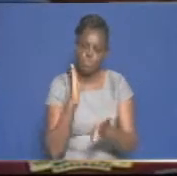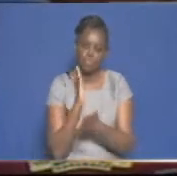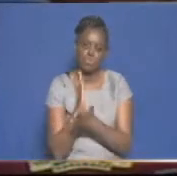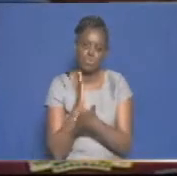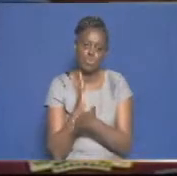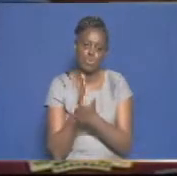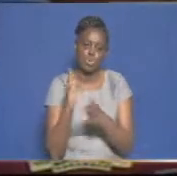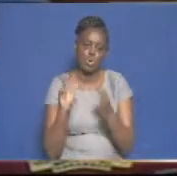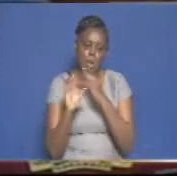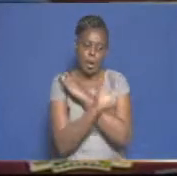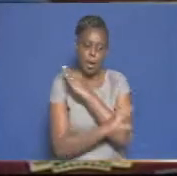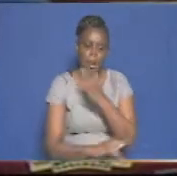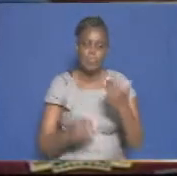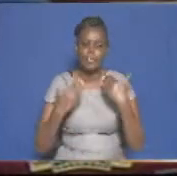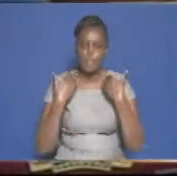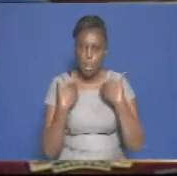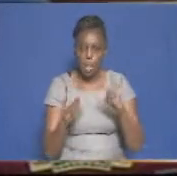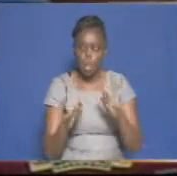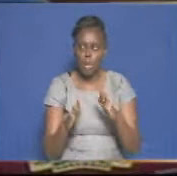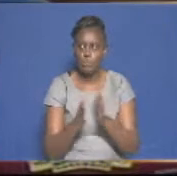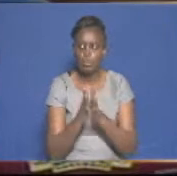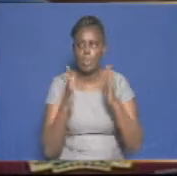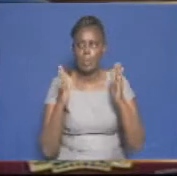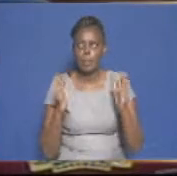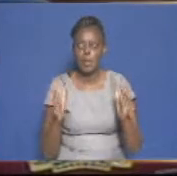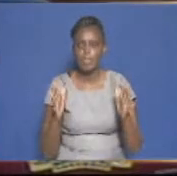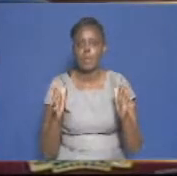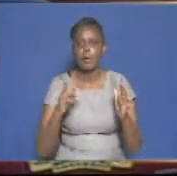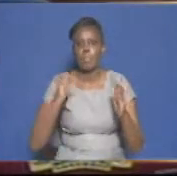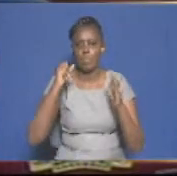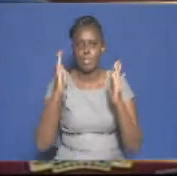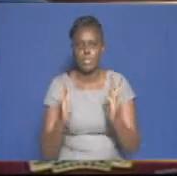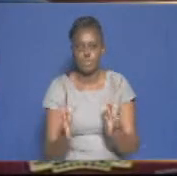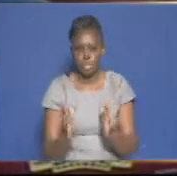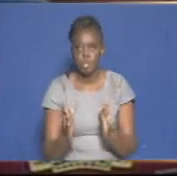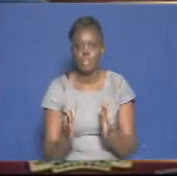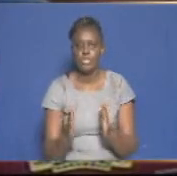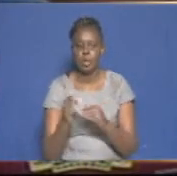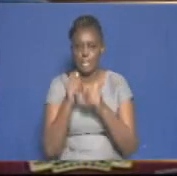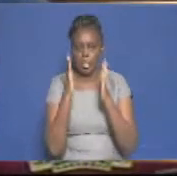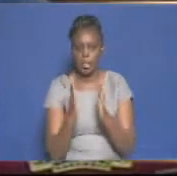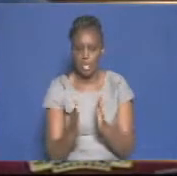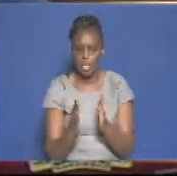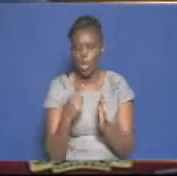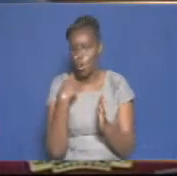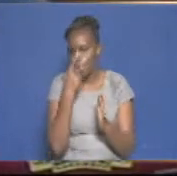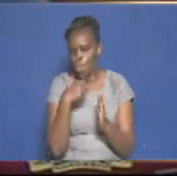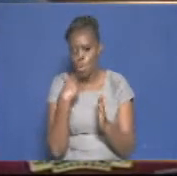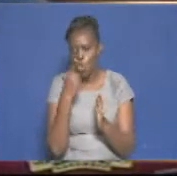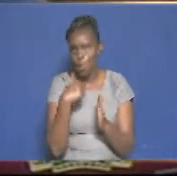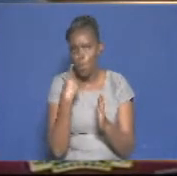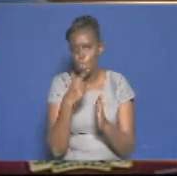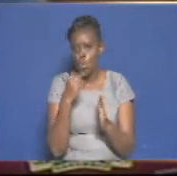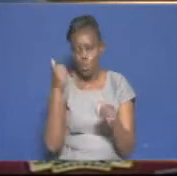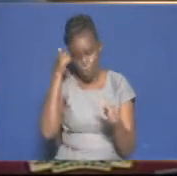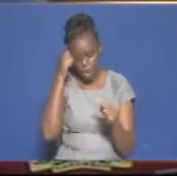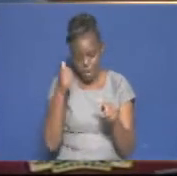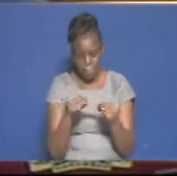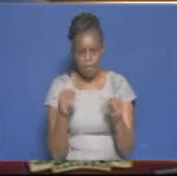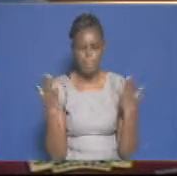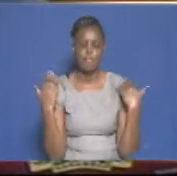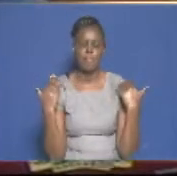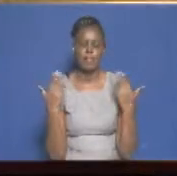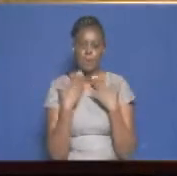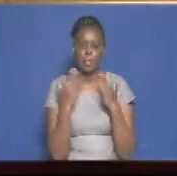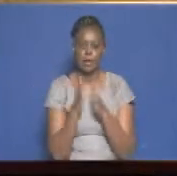this nation has lost a great politician, a leader whom we'll remember forever. Thank